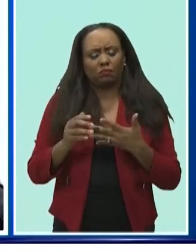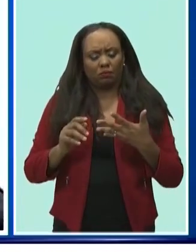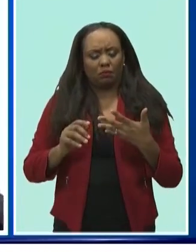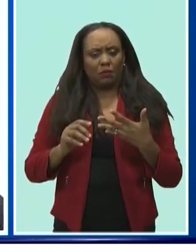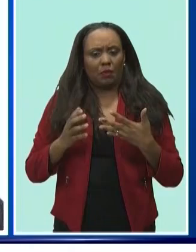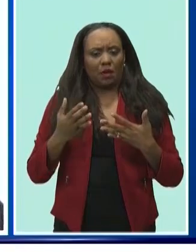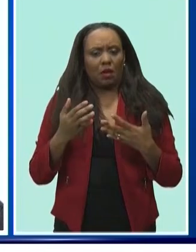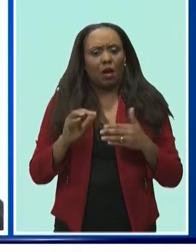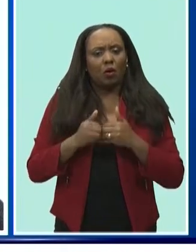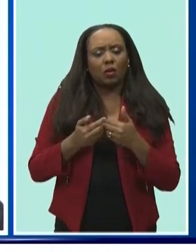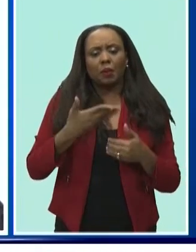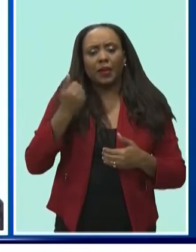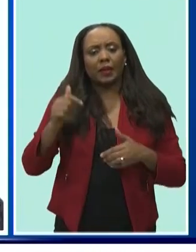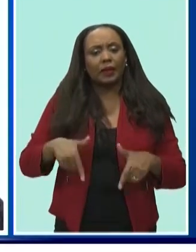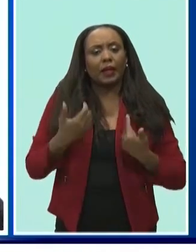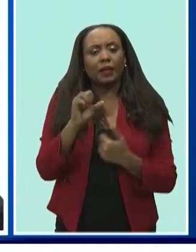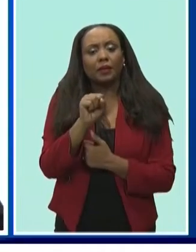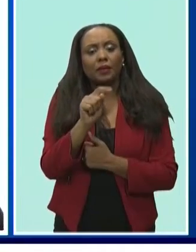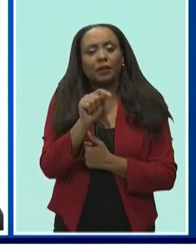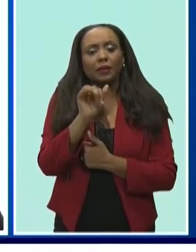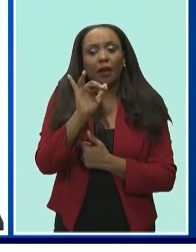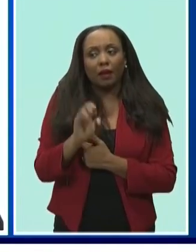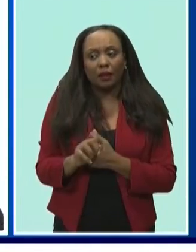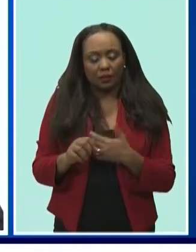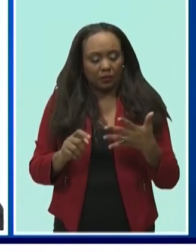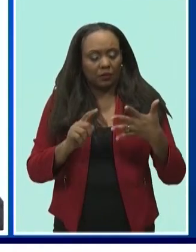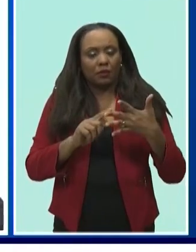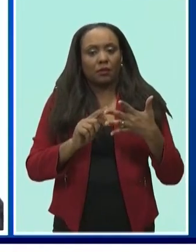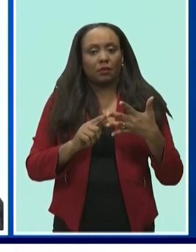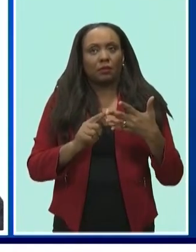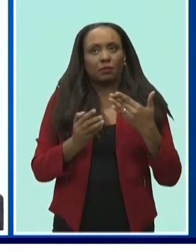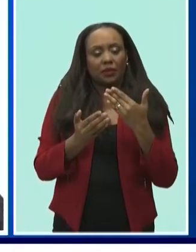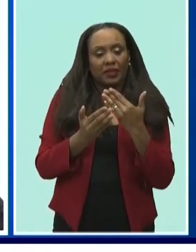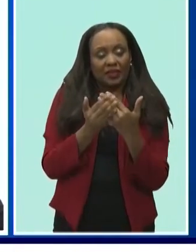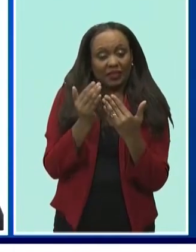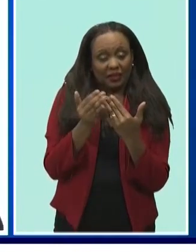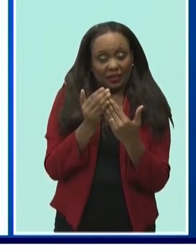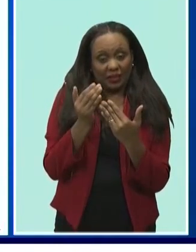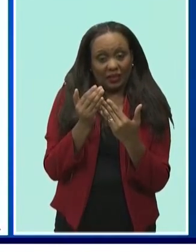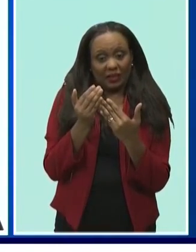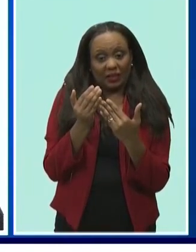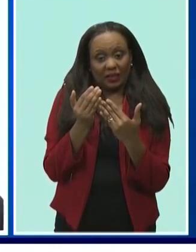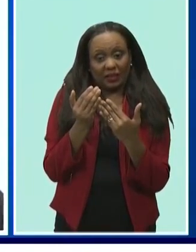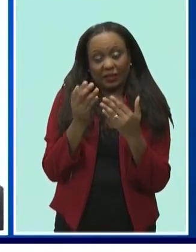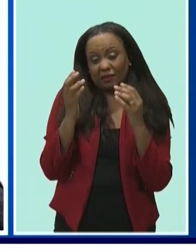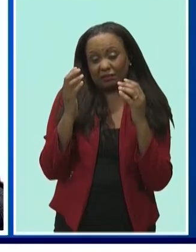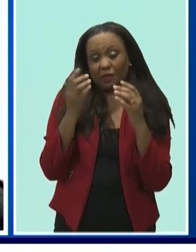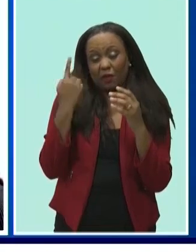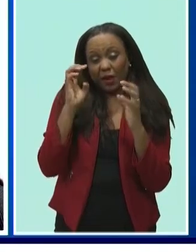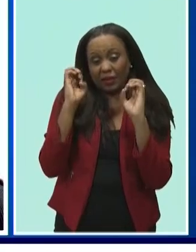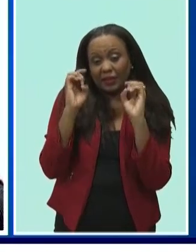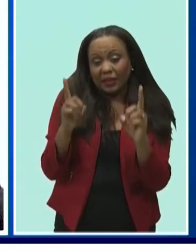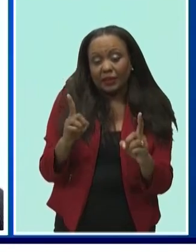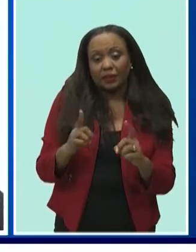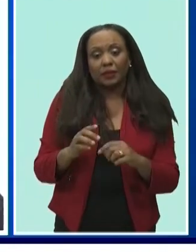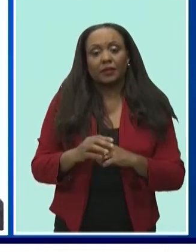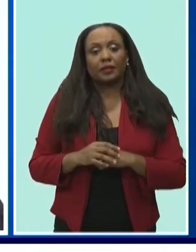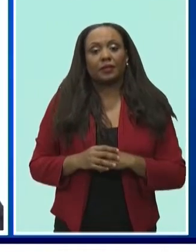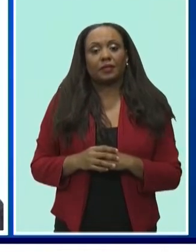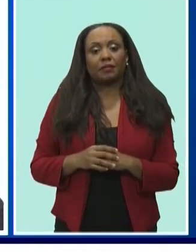and lifestyle management. We have our Easy Minute, which is responsible for education and making